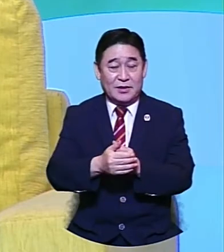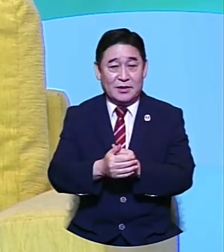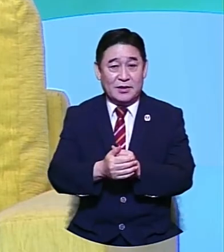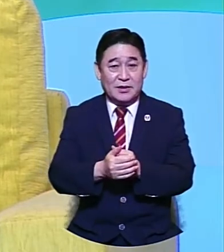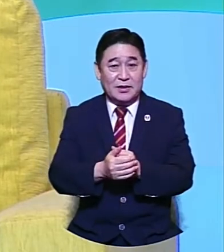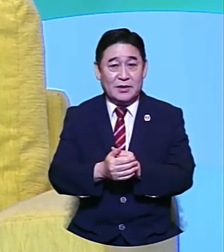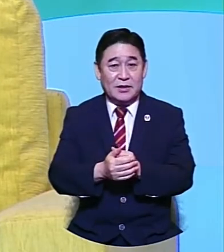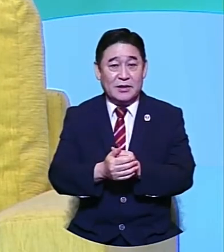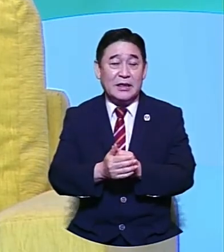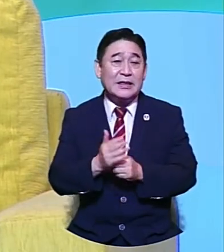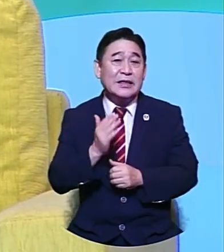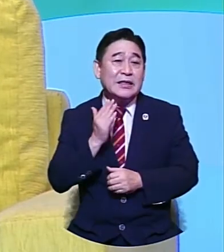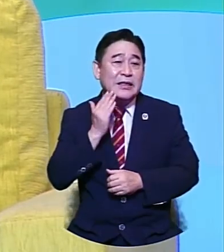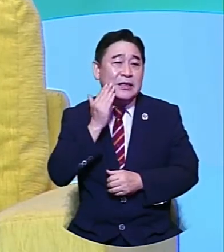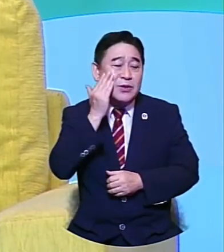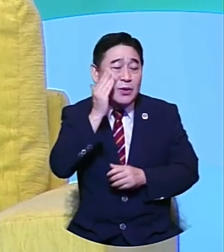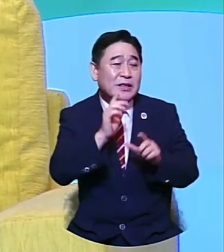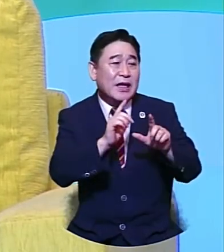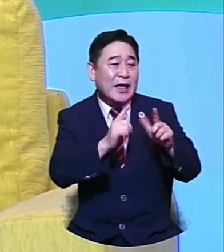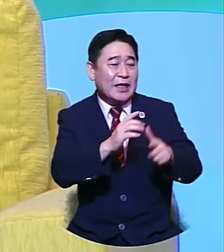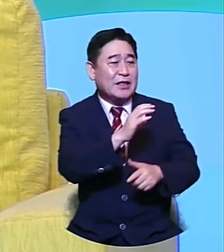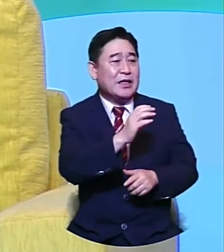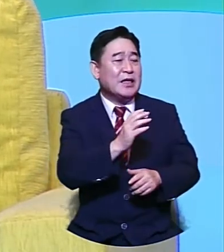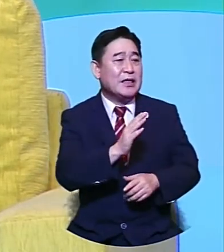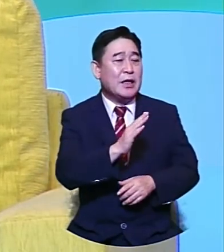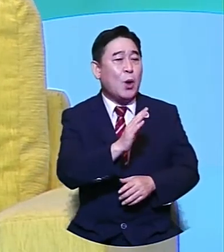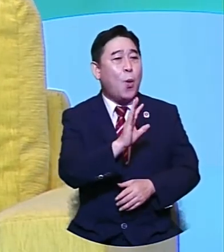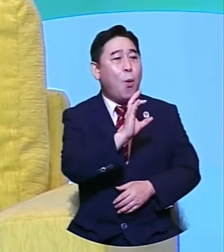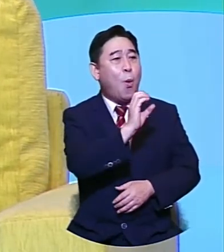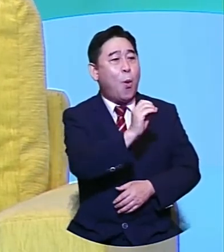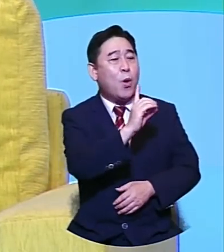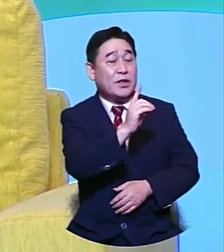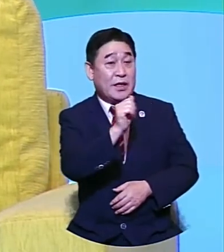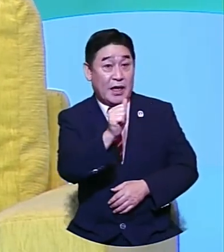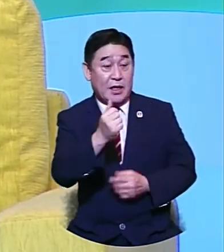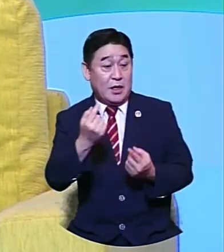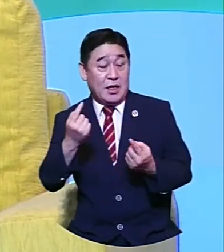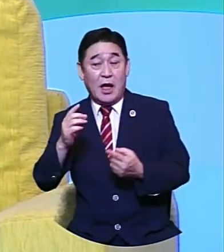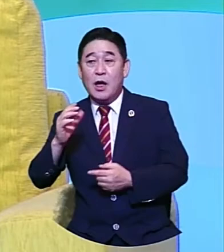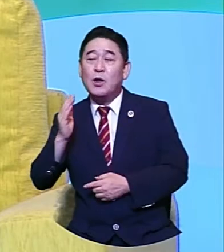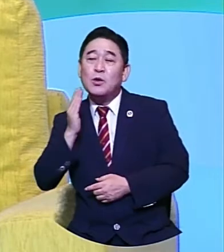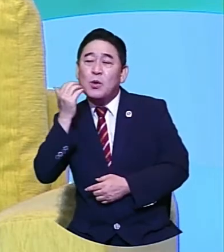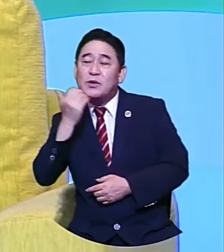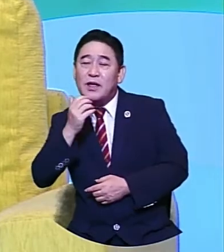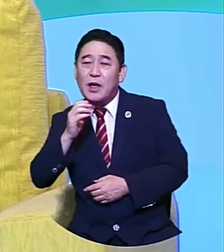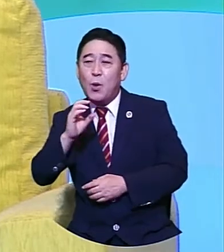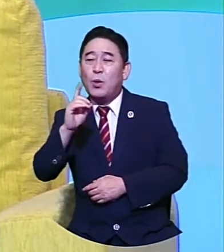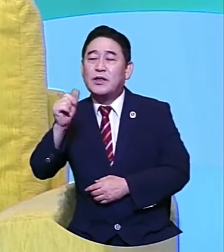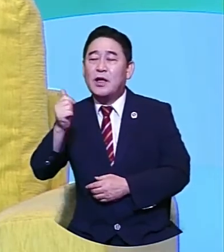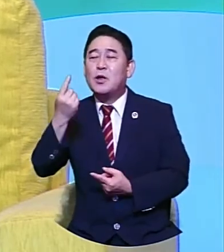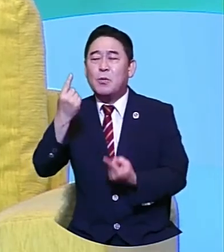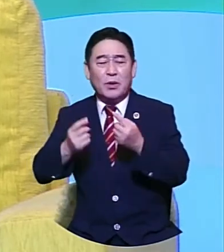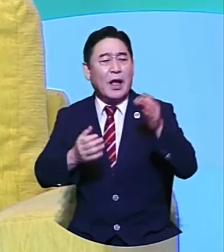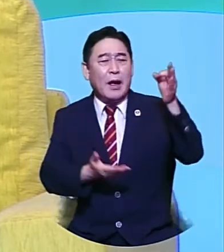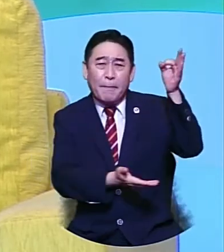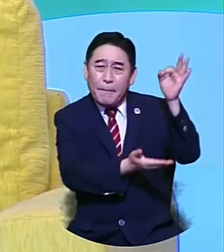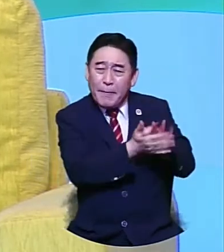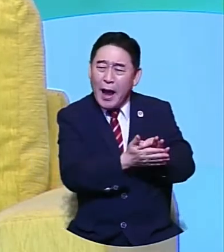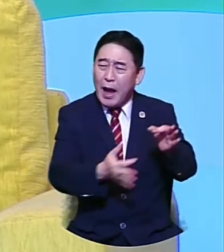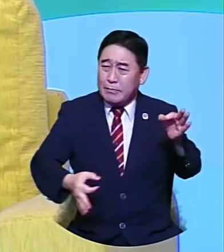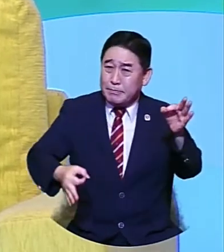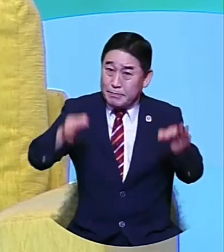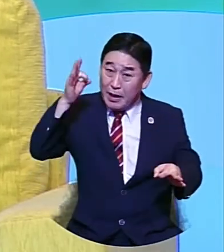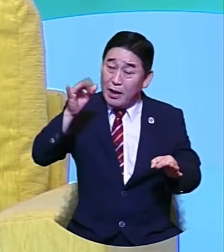ODA would be cheaper than green ODA, something like that. But in a longer term basis,